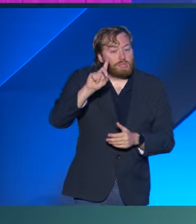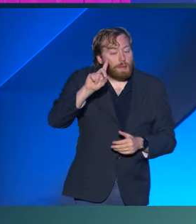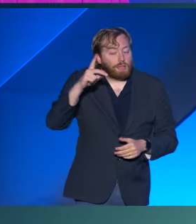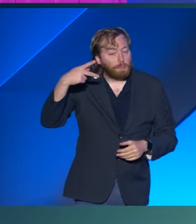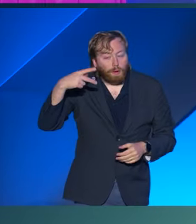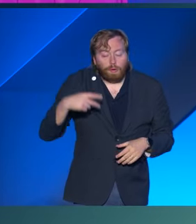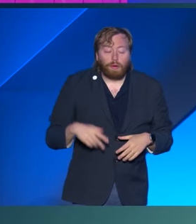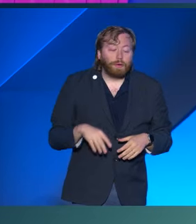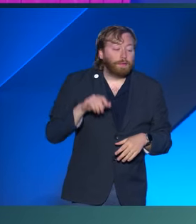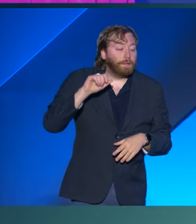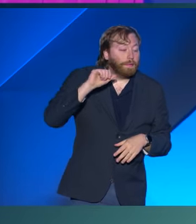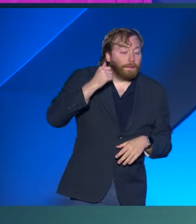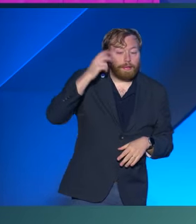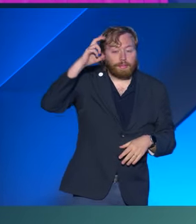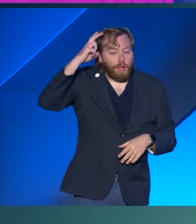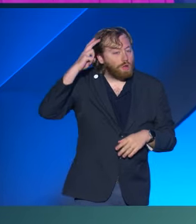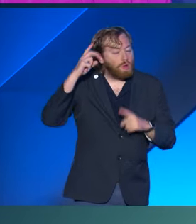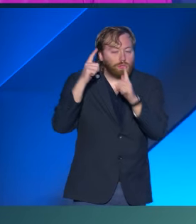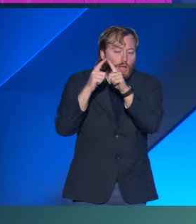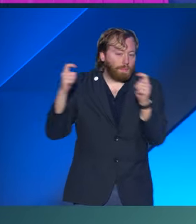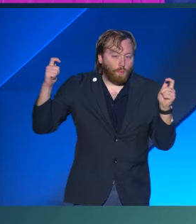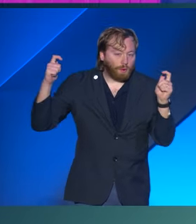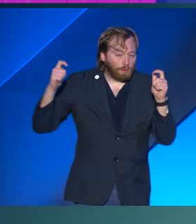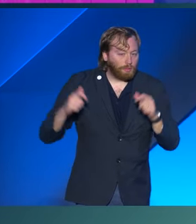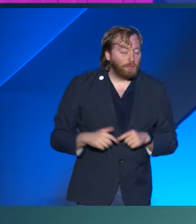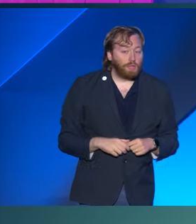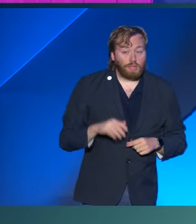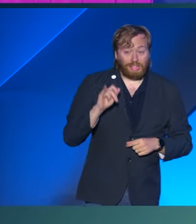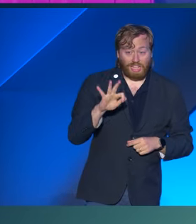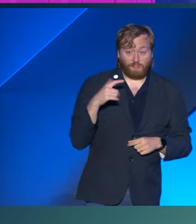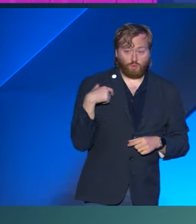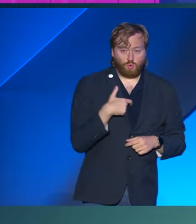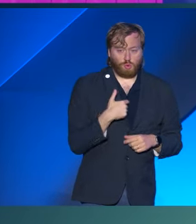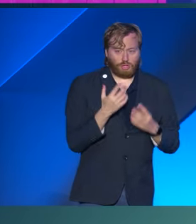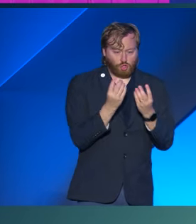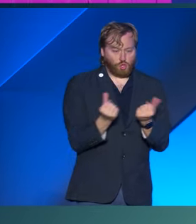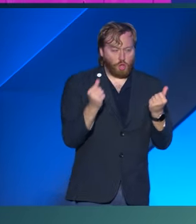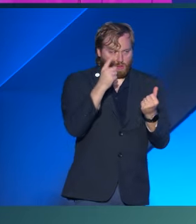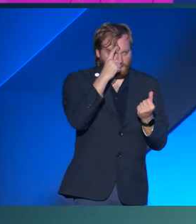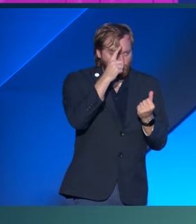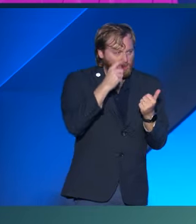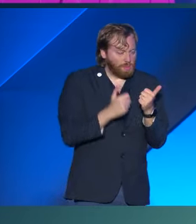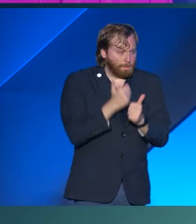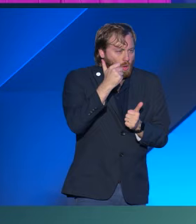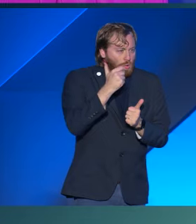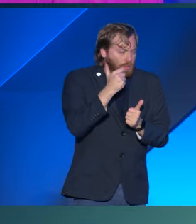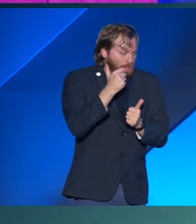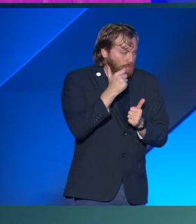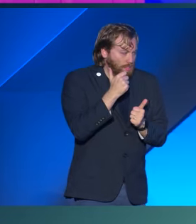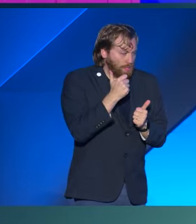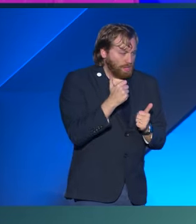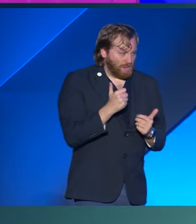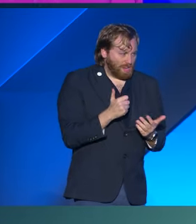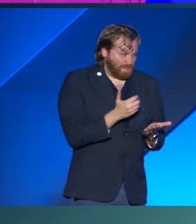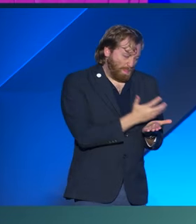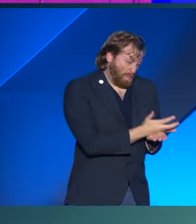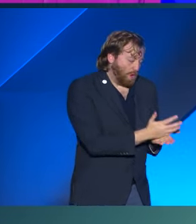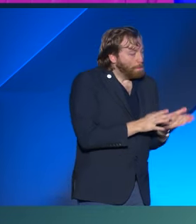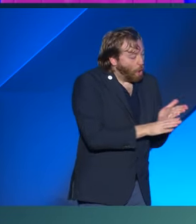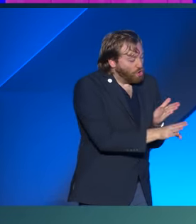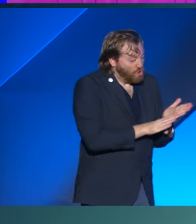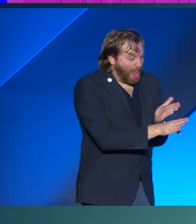aunts, and more. If we solve for the most marginalized, we're actually